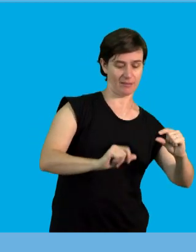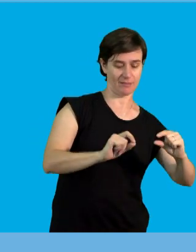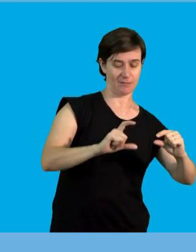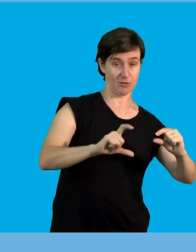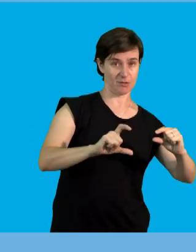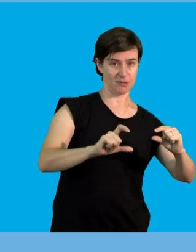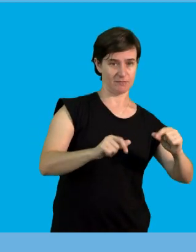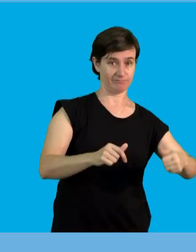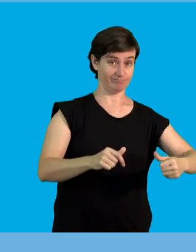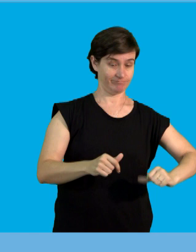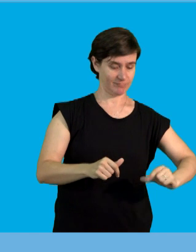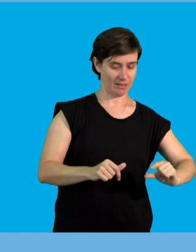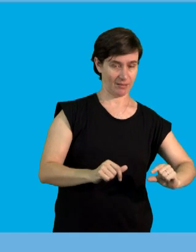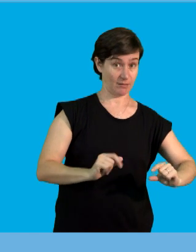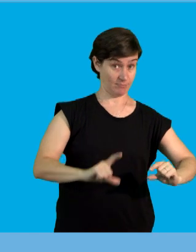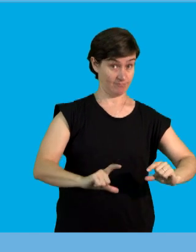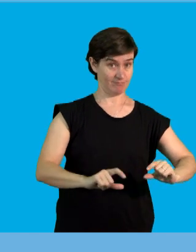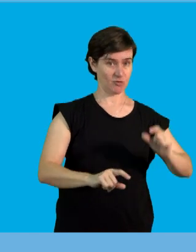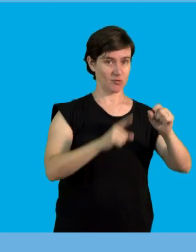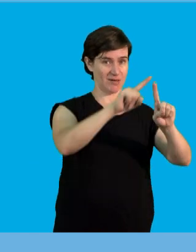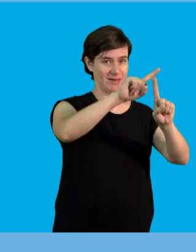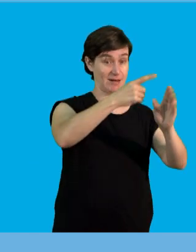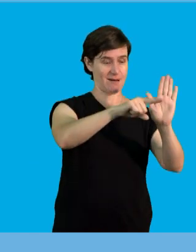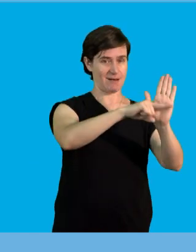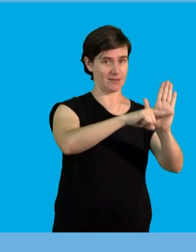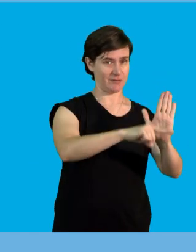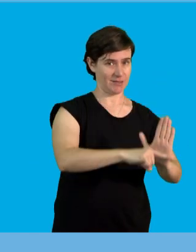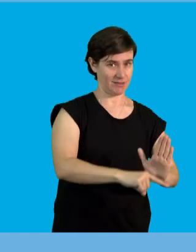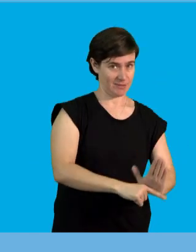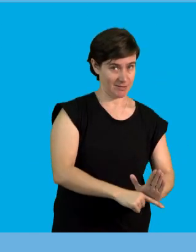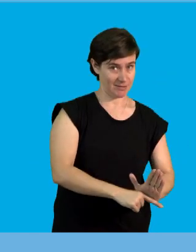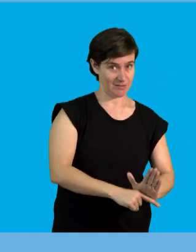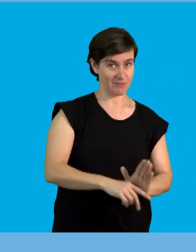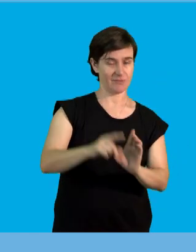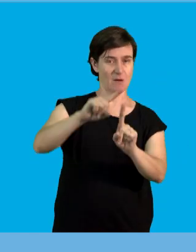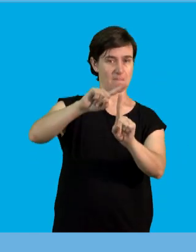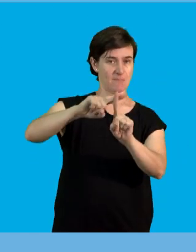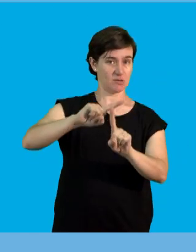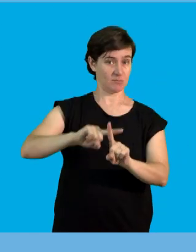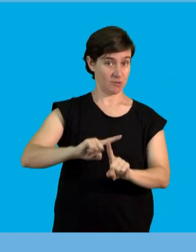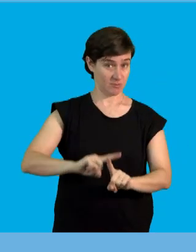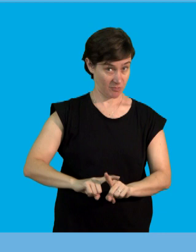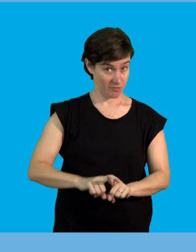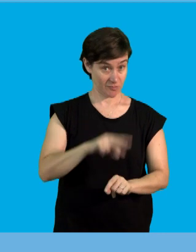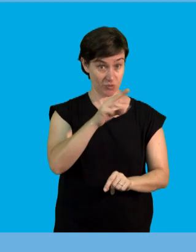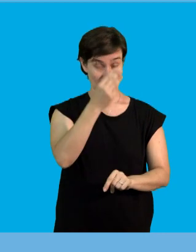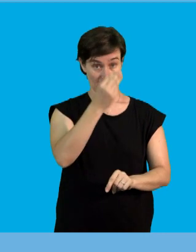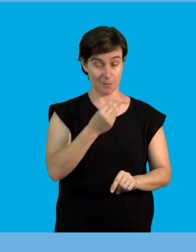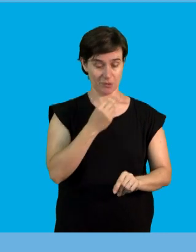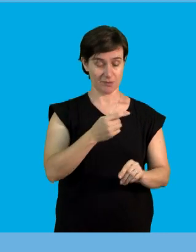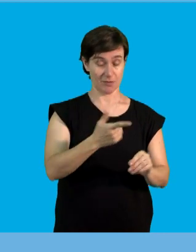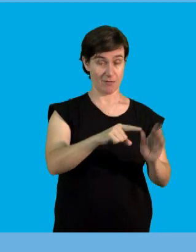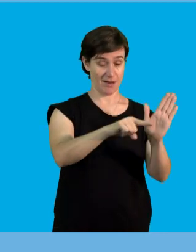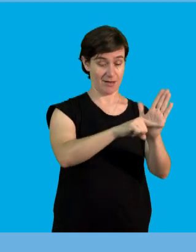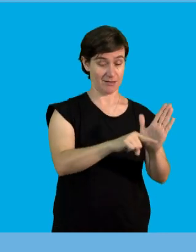with a positive terminal, a negative terminal with a positive terminal. So each of these, they are all going to be